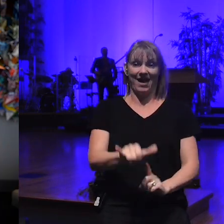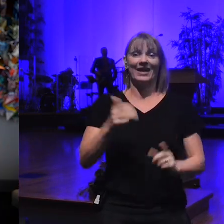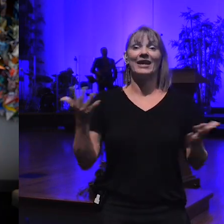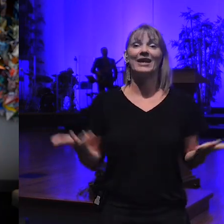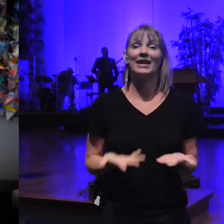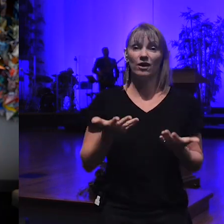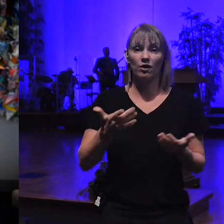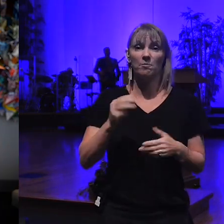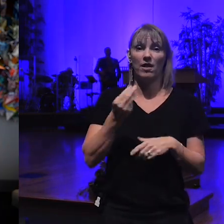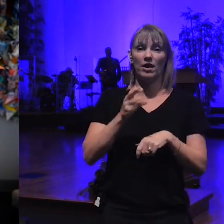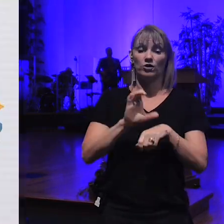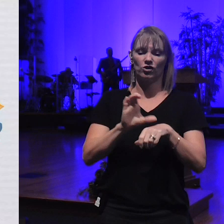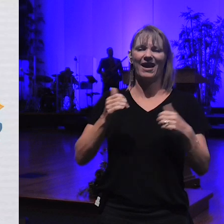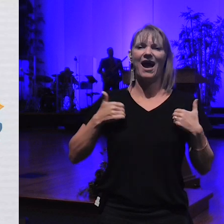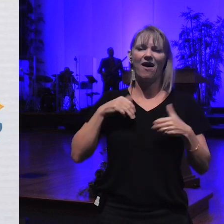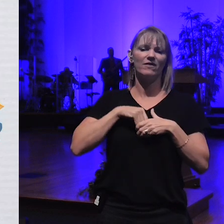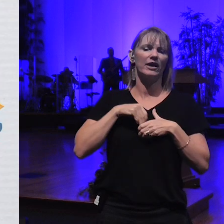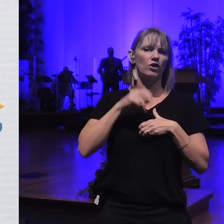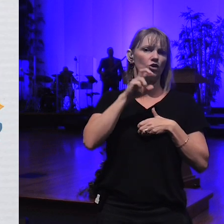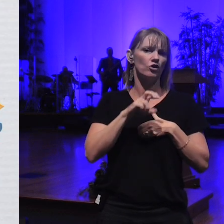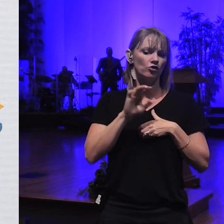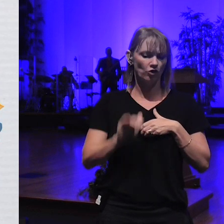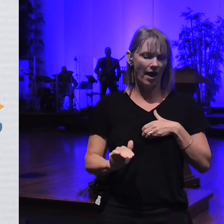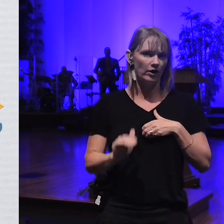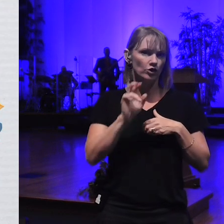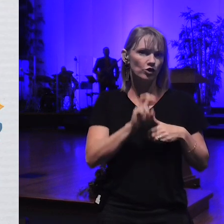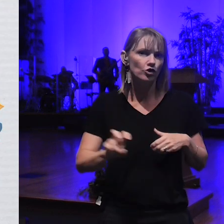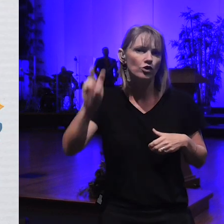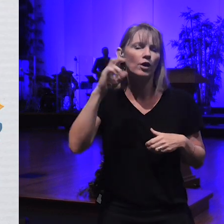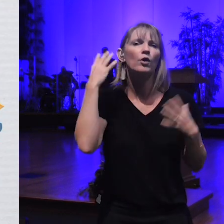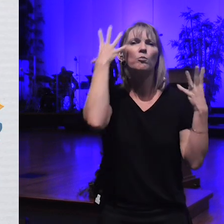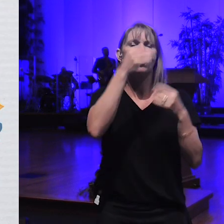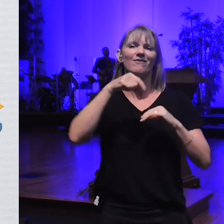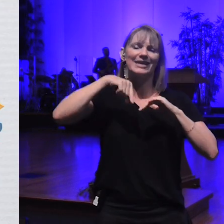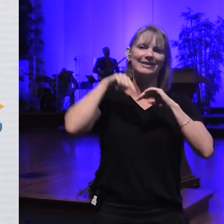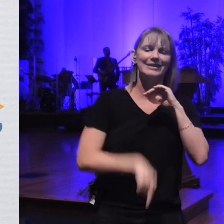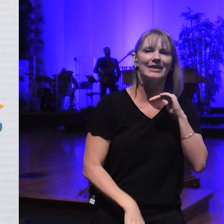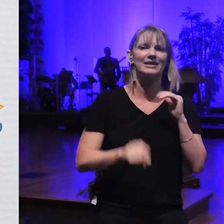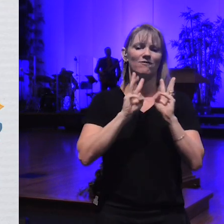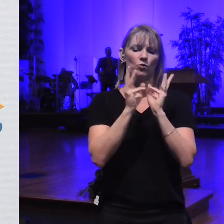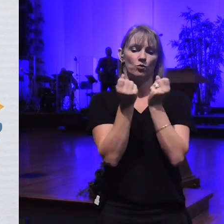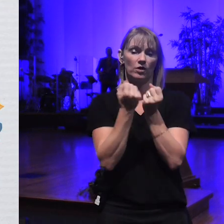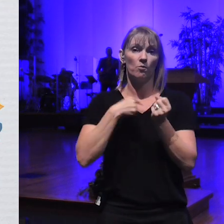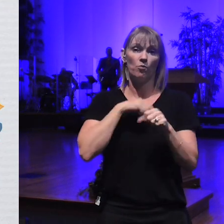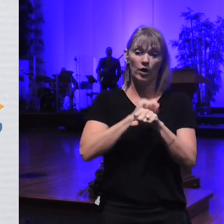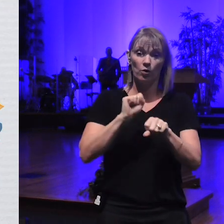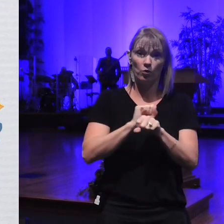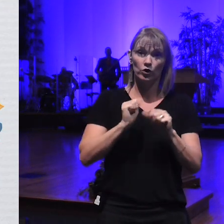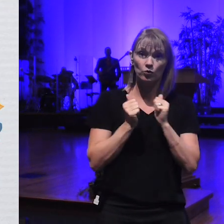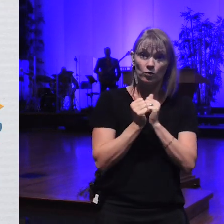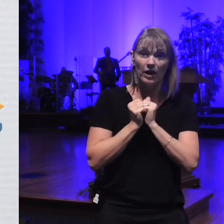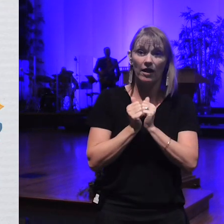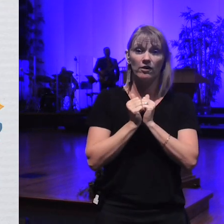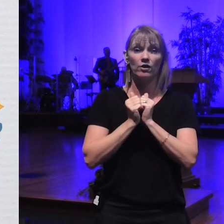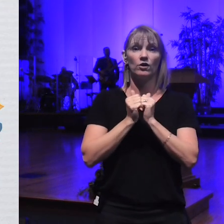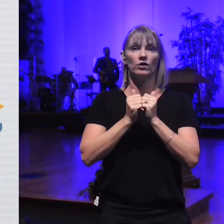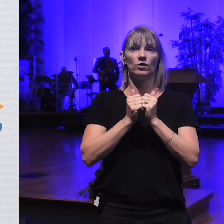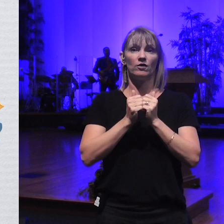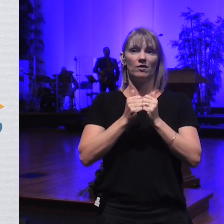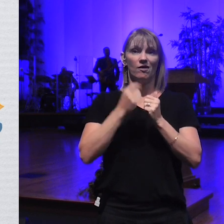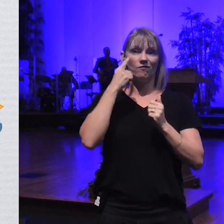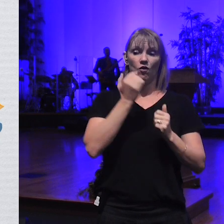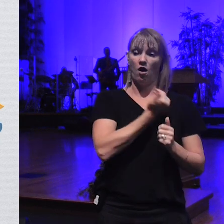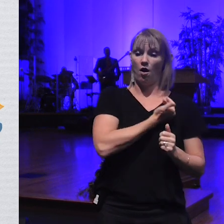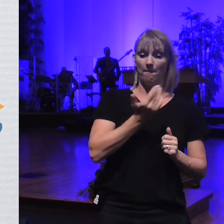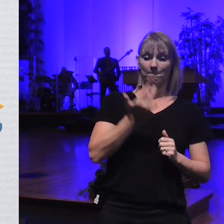have the Inner Child Journey. It's a beautiful, intensive workshop where we work together to heal